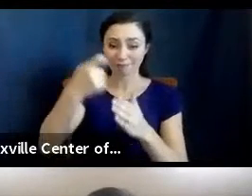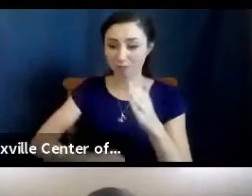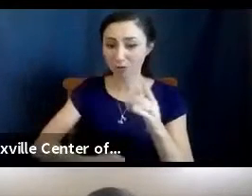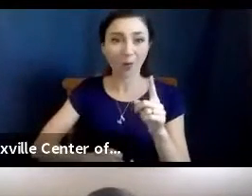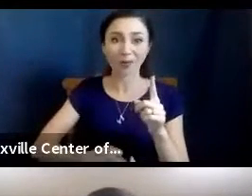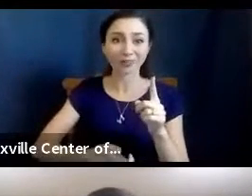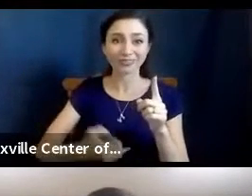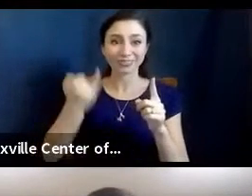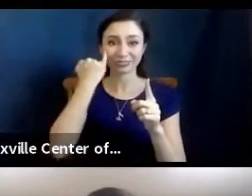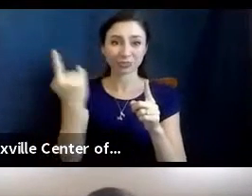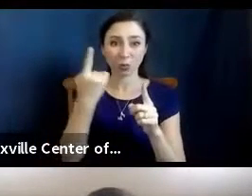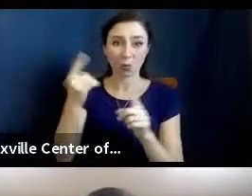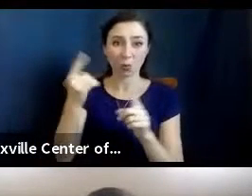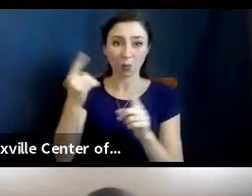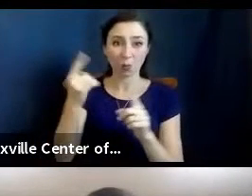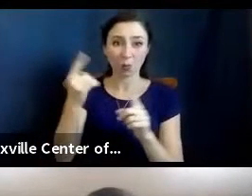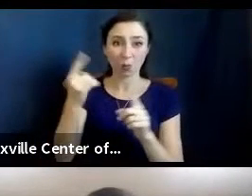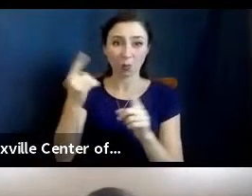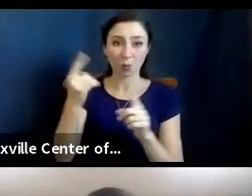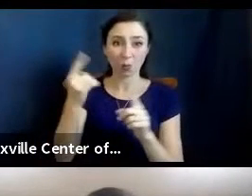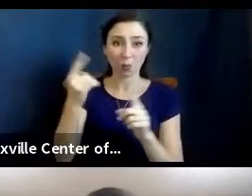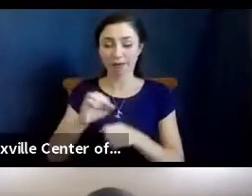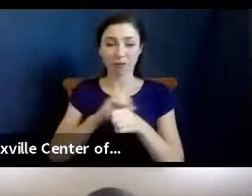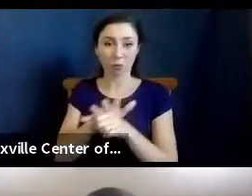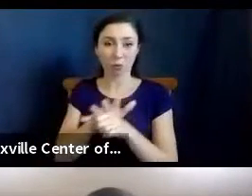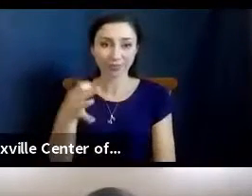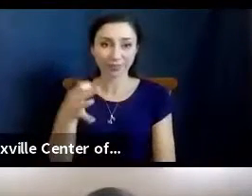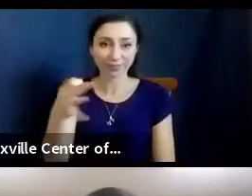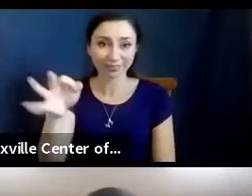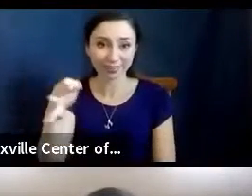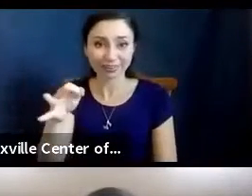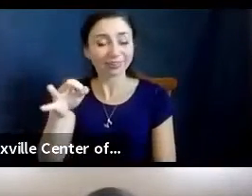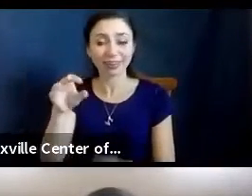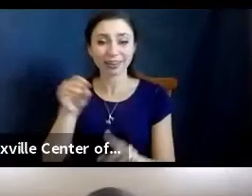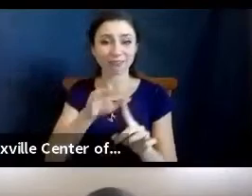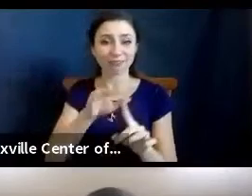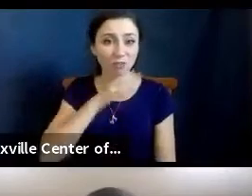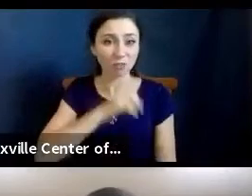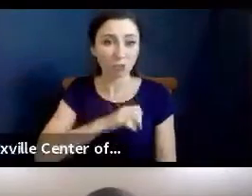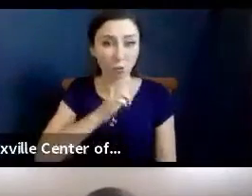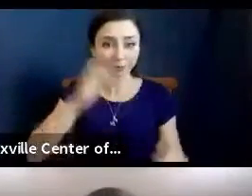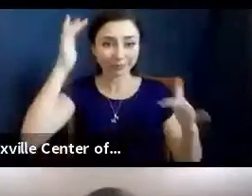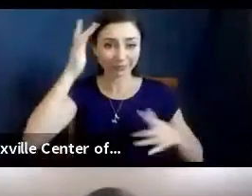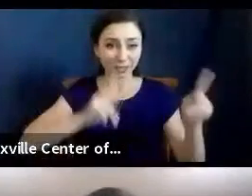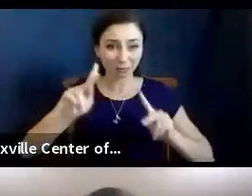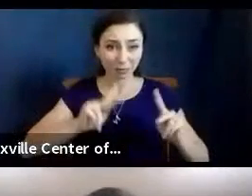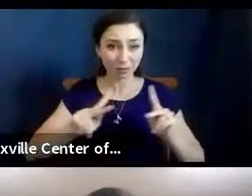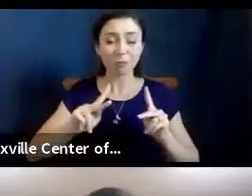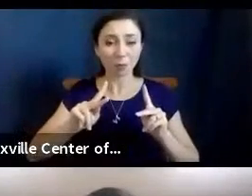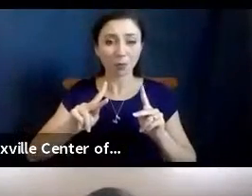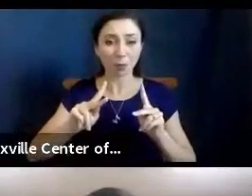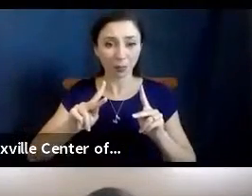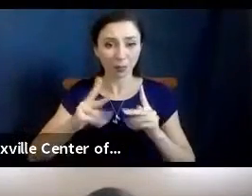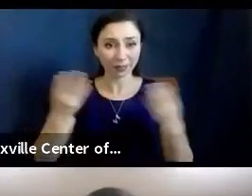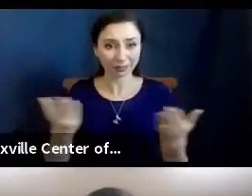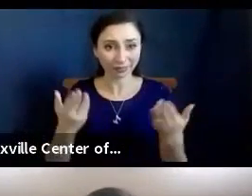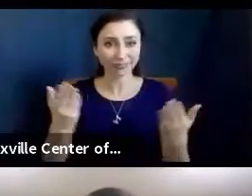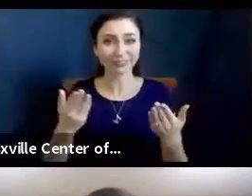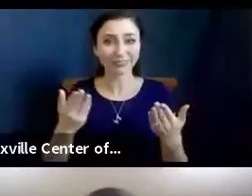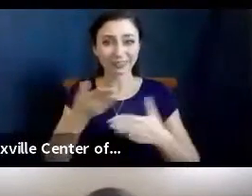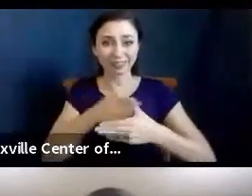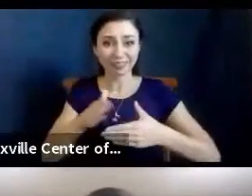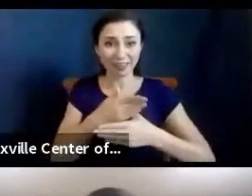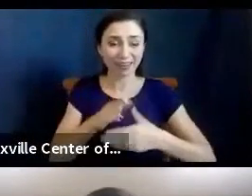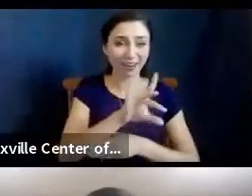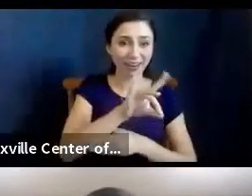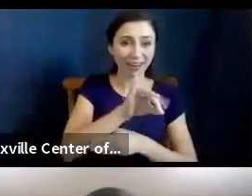mattered. COVID-19 is very old and sick in society. The median age is between 80 and 82 years